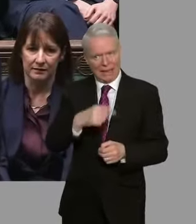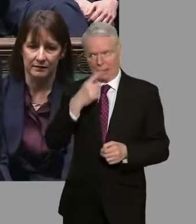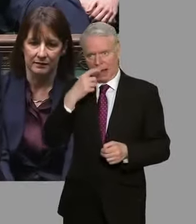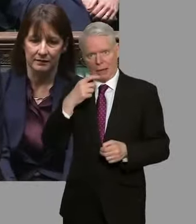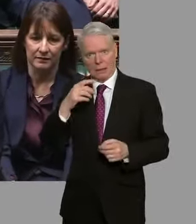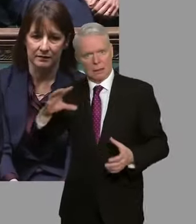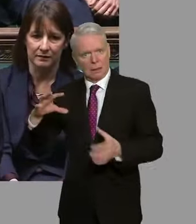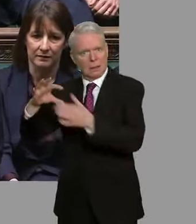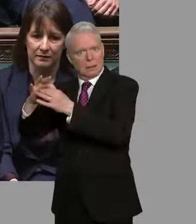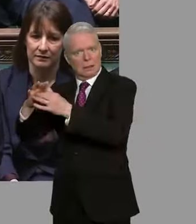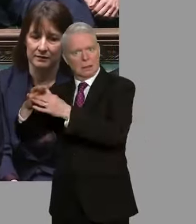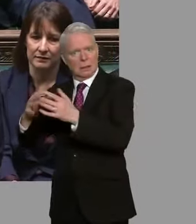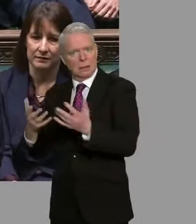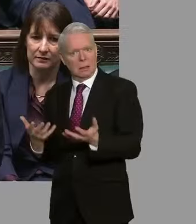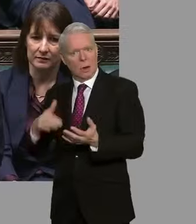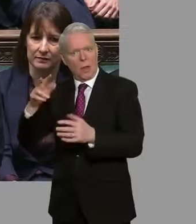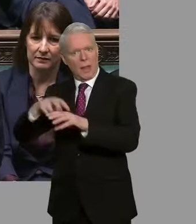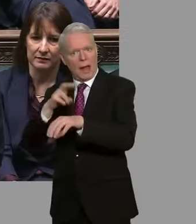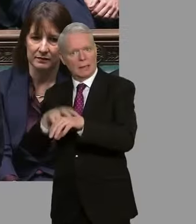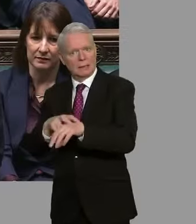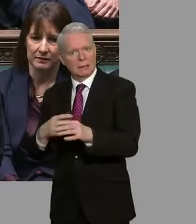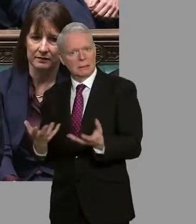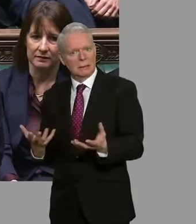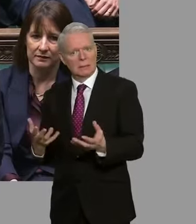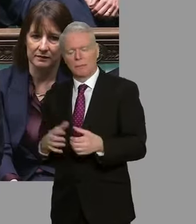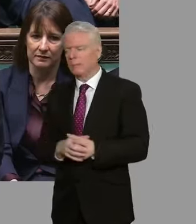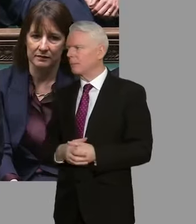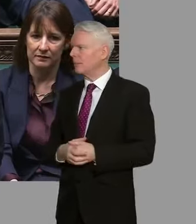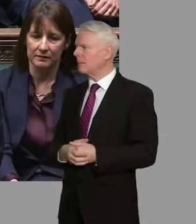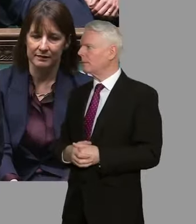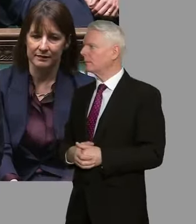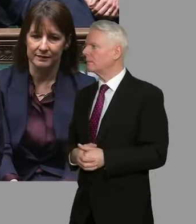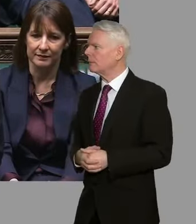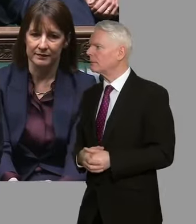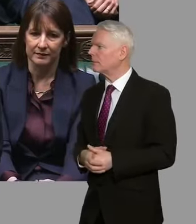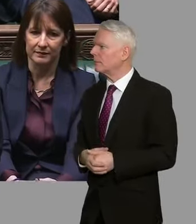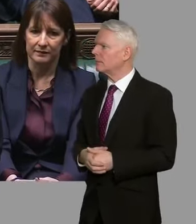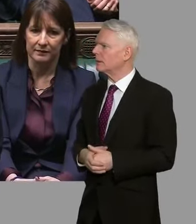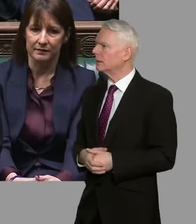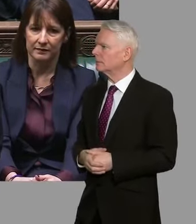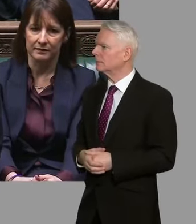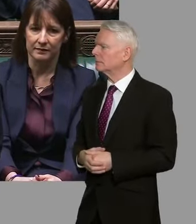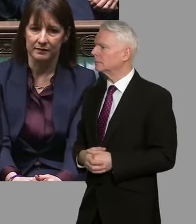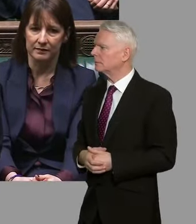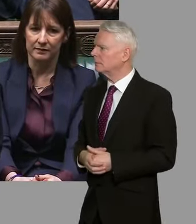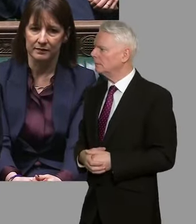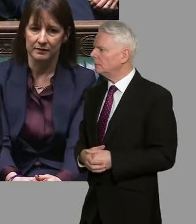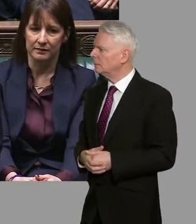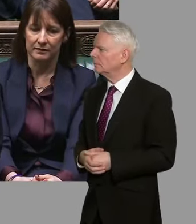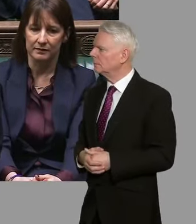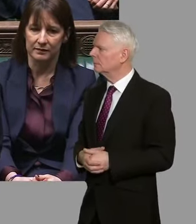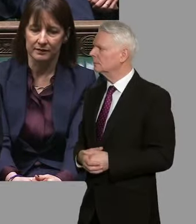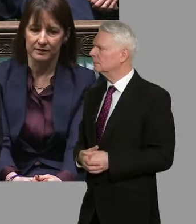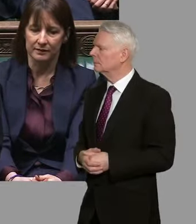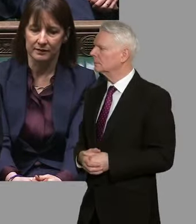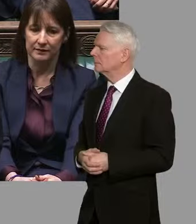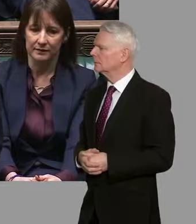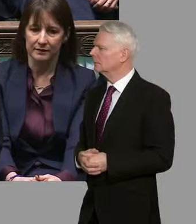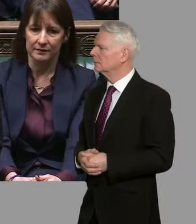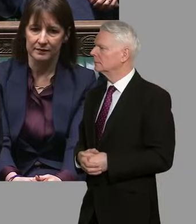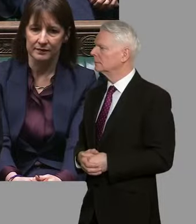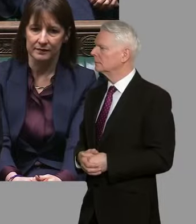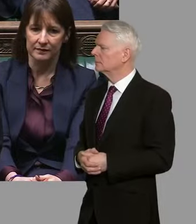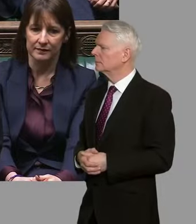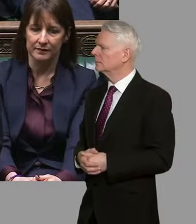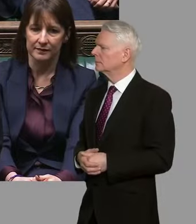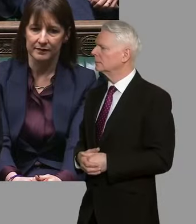controls apply only to EU goods moving into Great Britain. The overwhelming majority of goods moving between